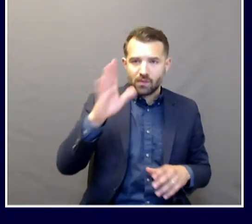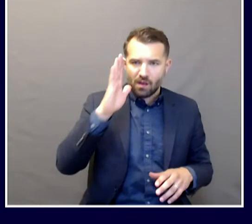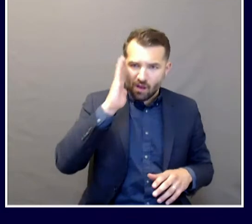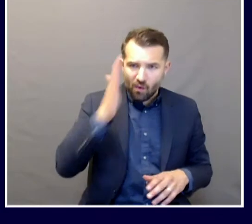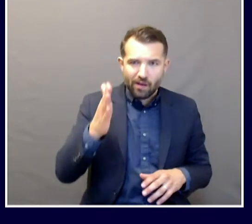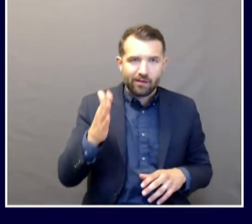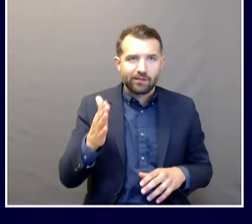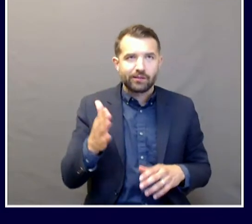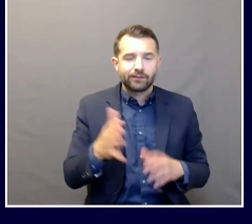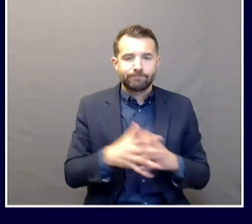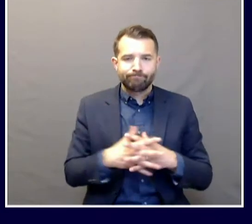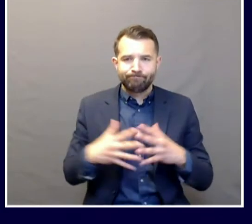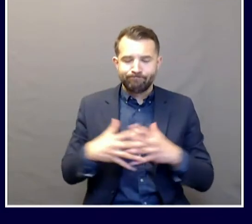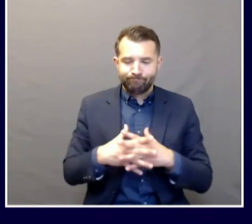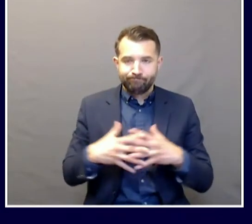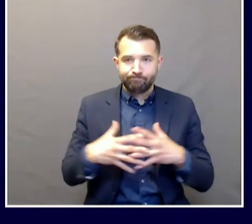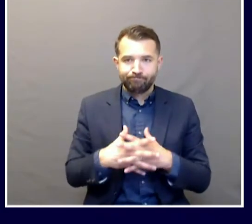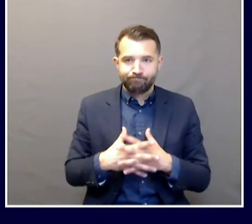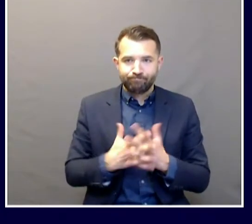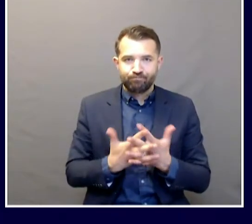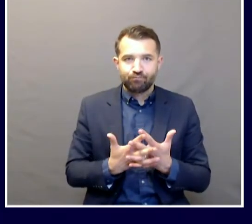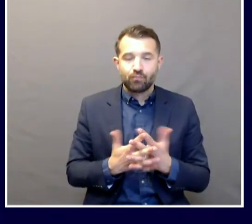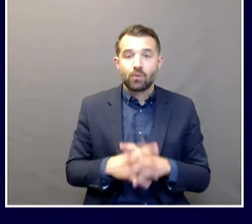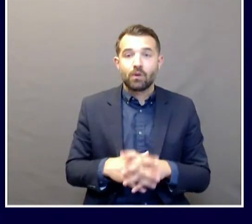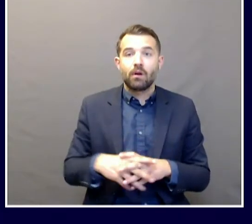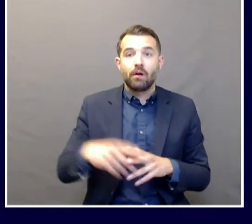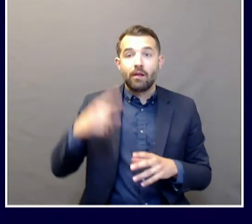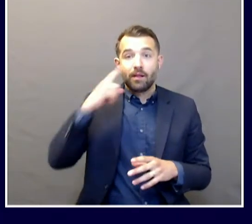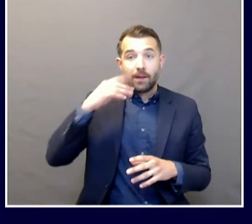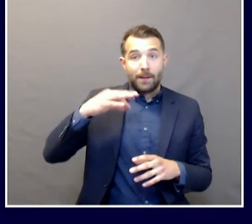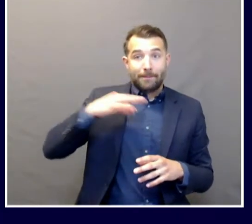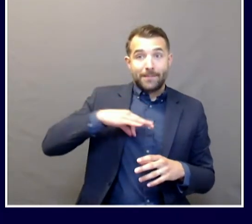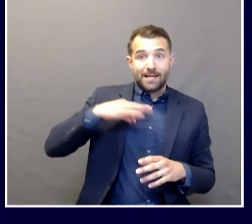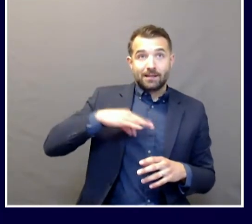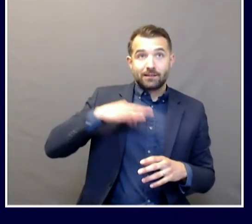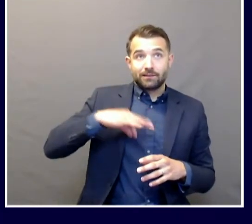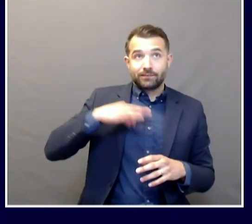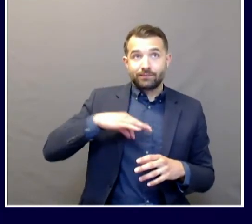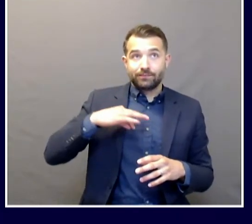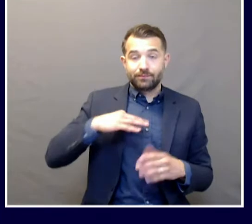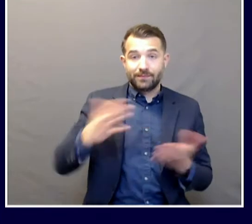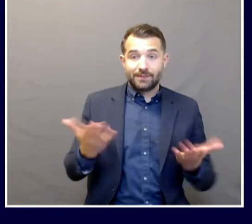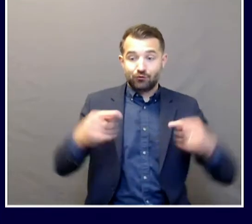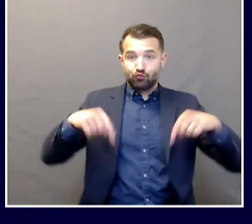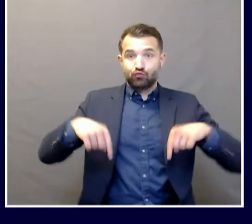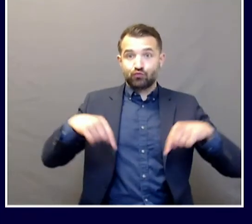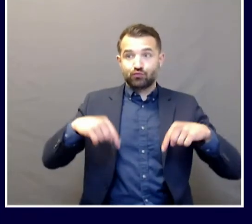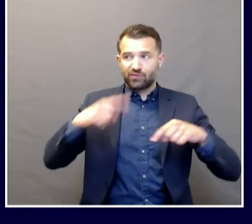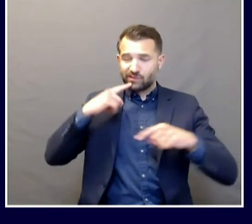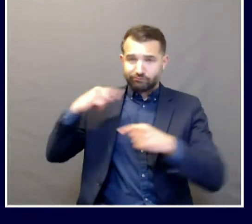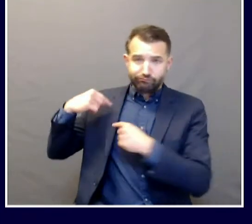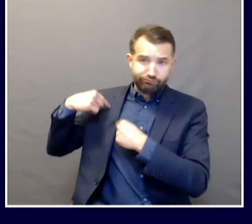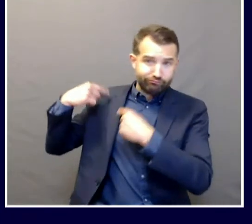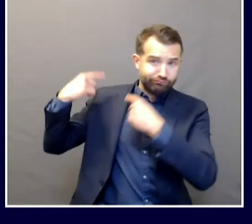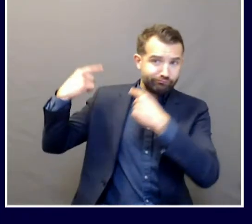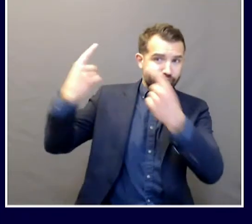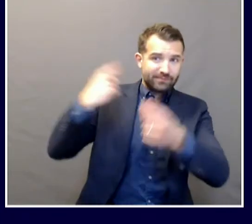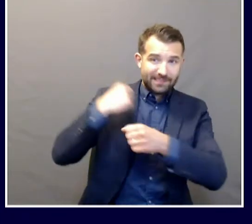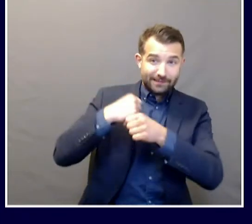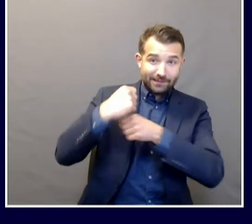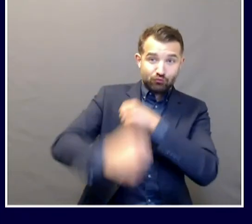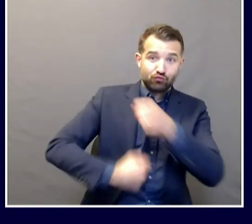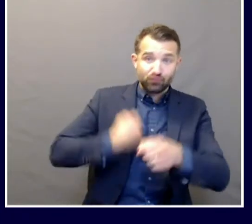where Maine has been and how well the measures we've taken to date have served us. You take a look on the